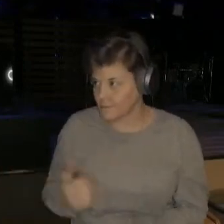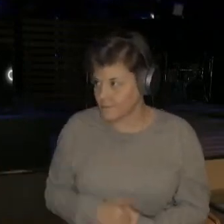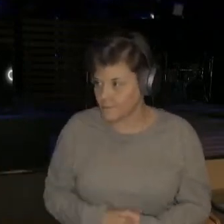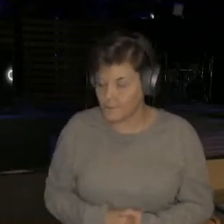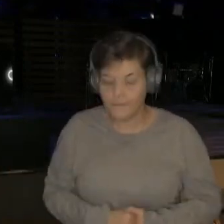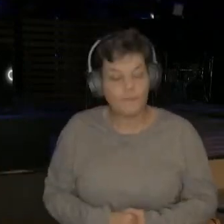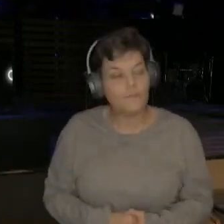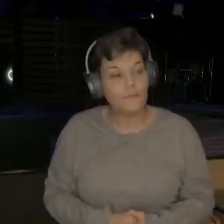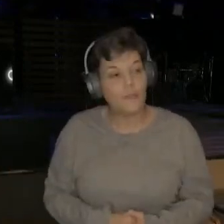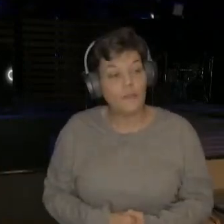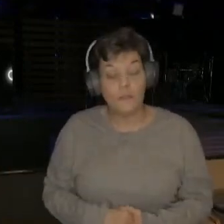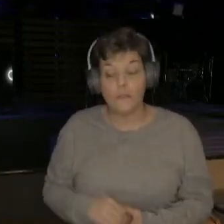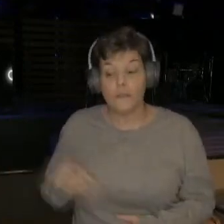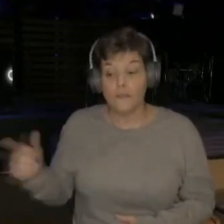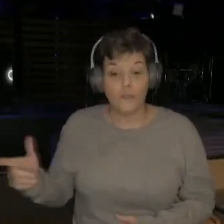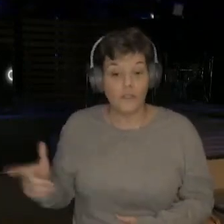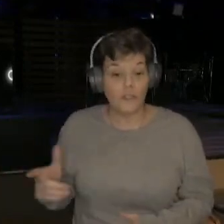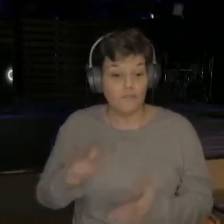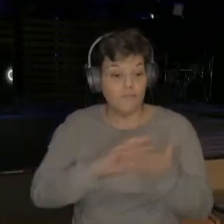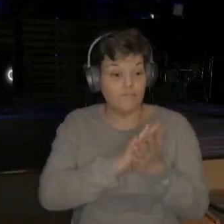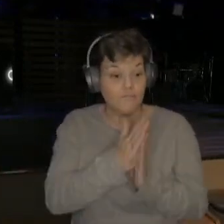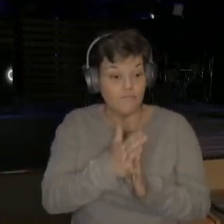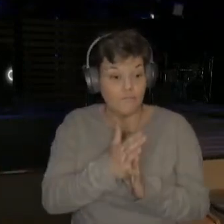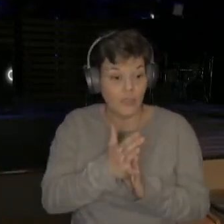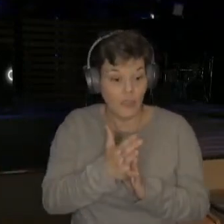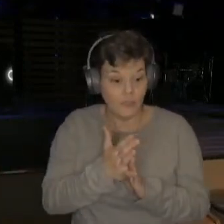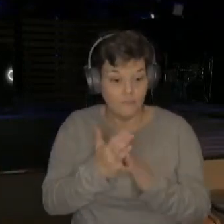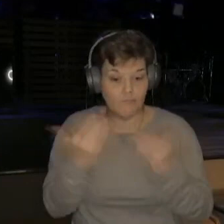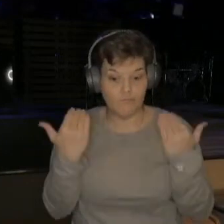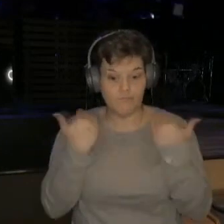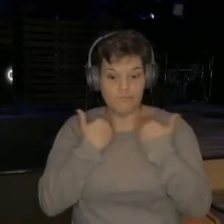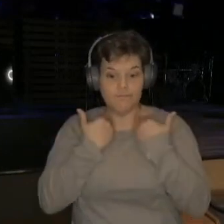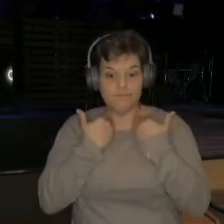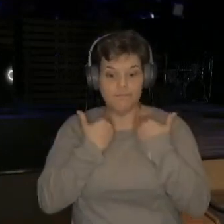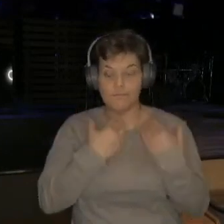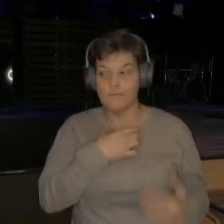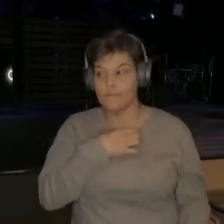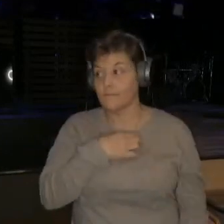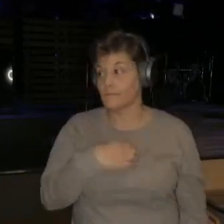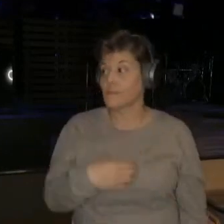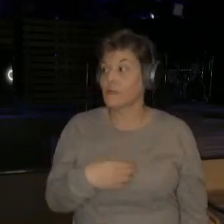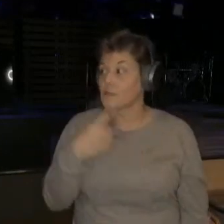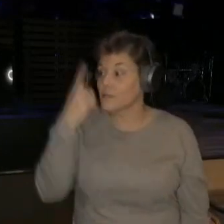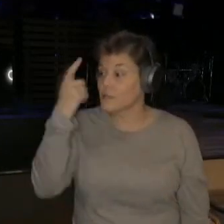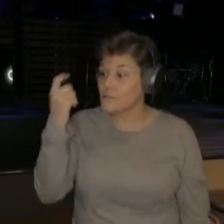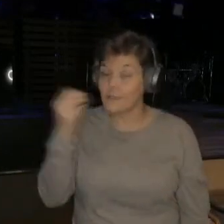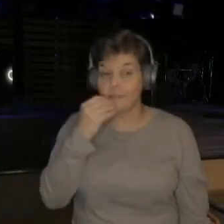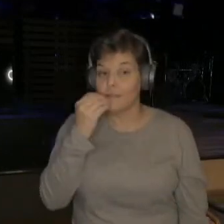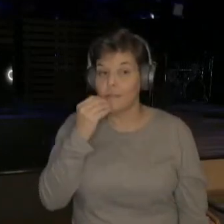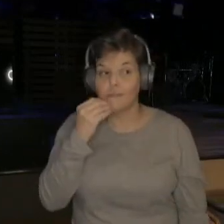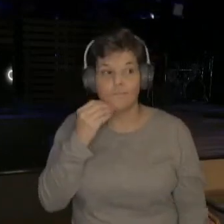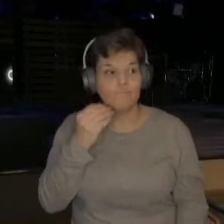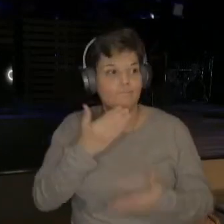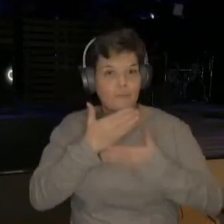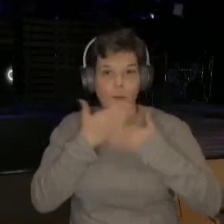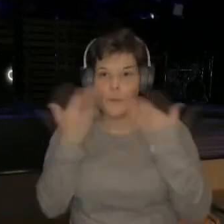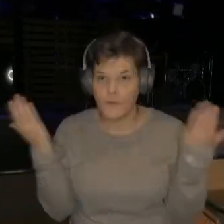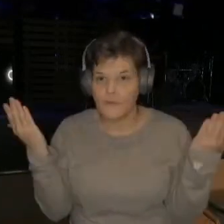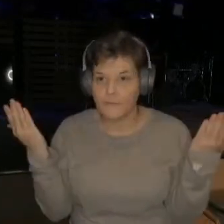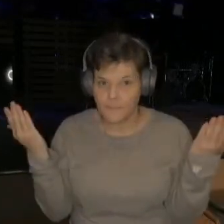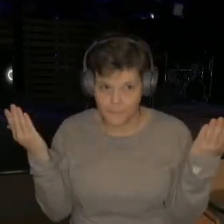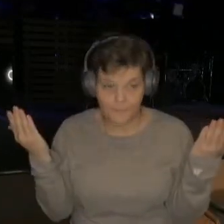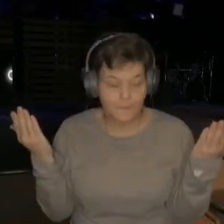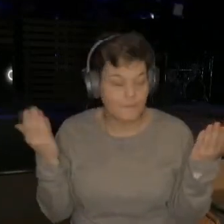hungry because there was a severe famine in the land. And so he begged a farmer in that